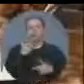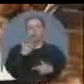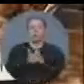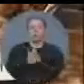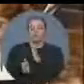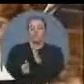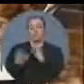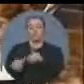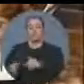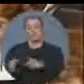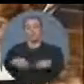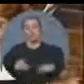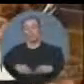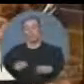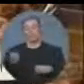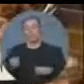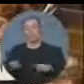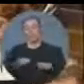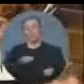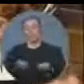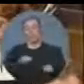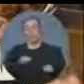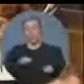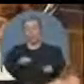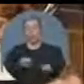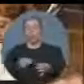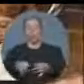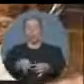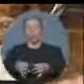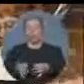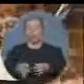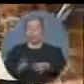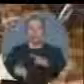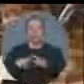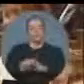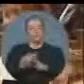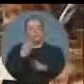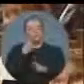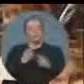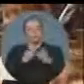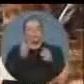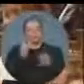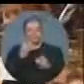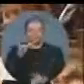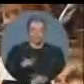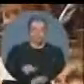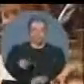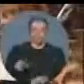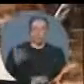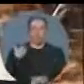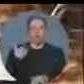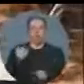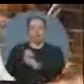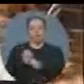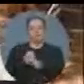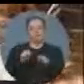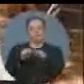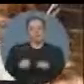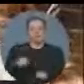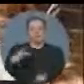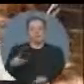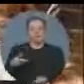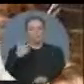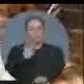or delay the request. That was the purpose of the system. And that's a pretty convenient system